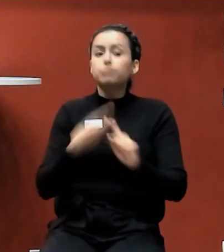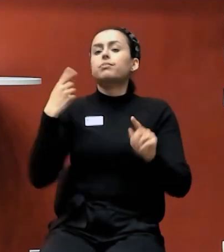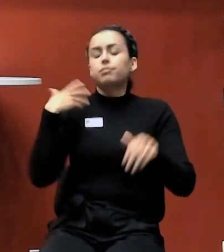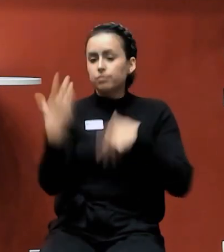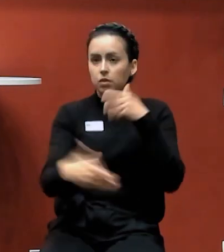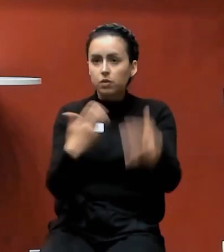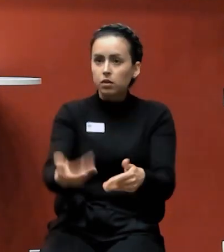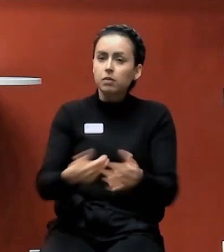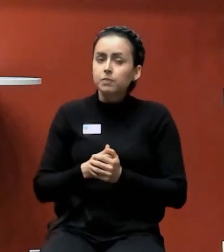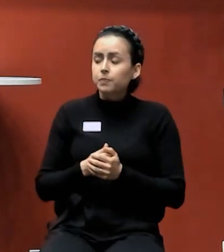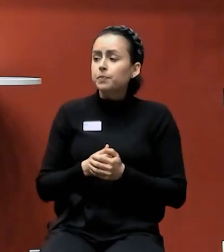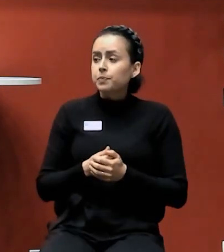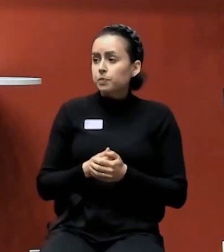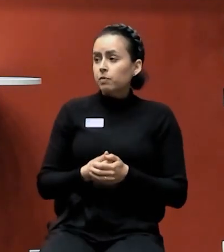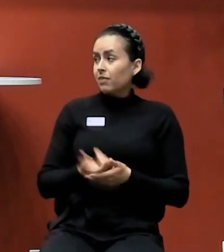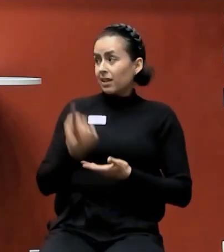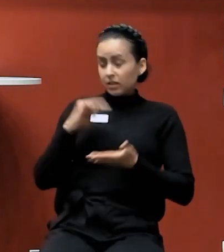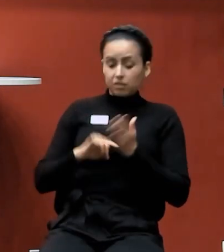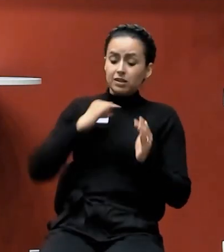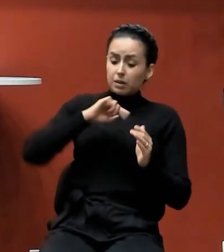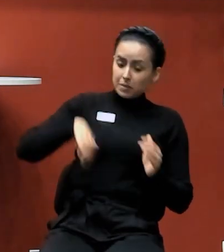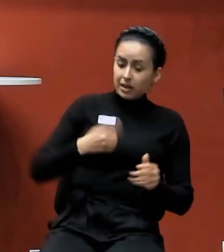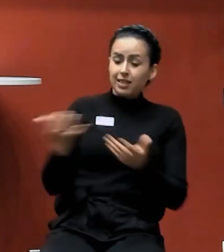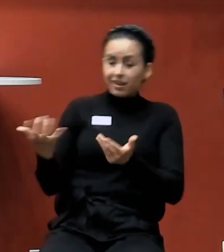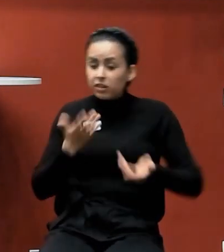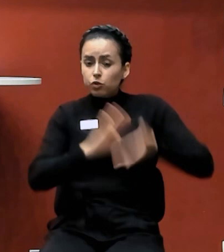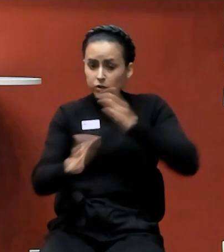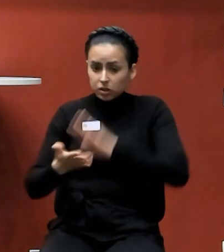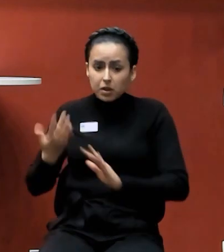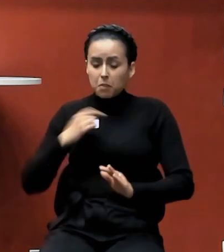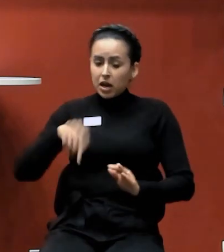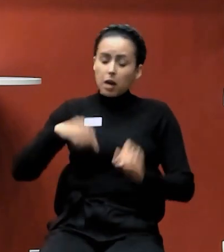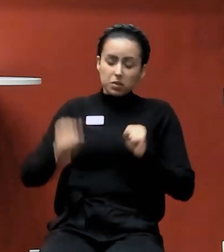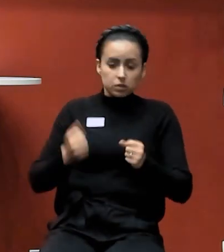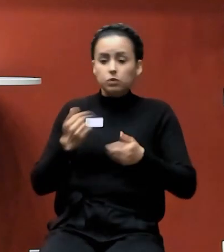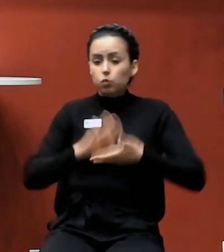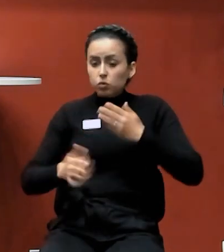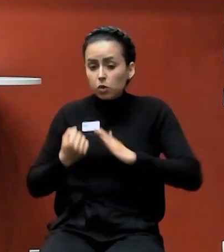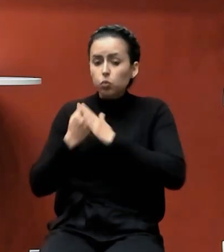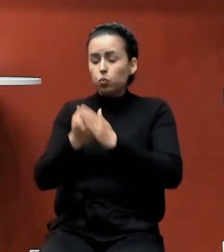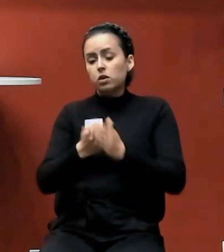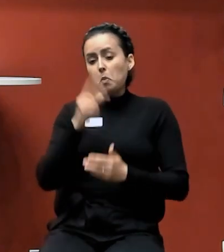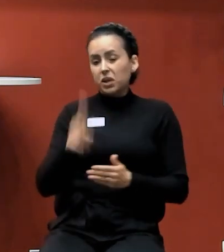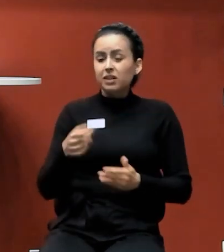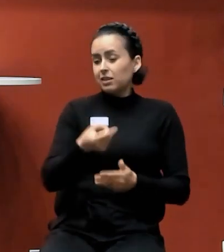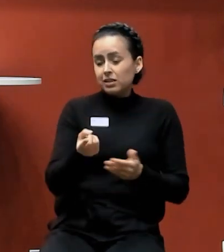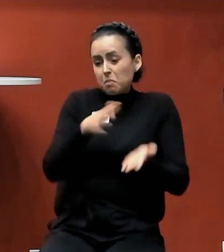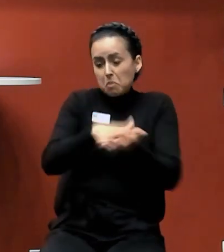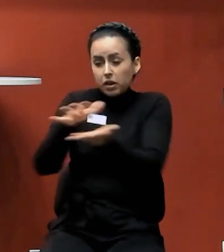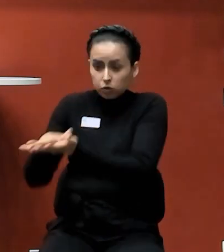where we need each other and we need to support one another in those actions, in those